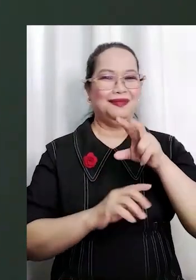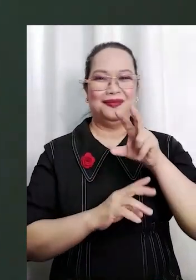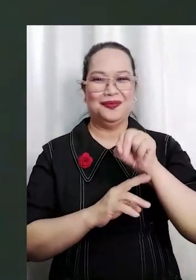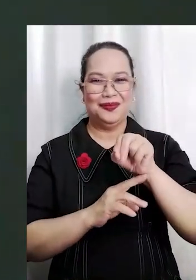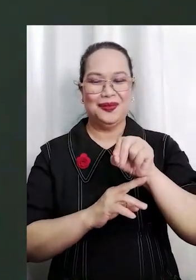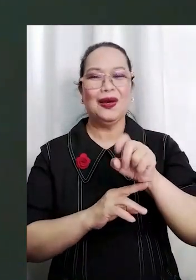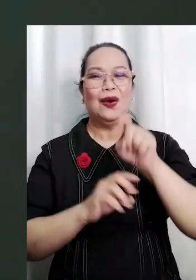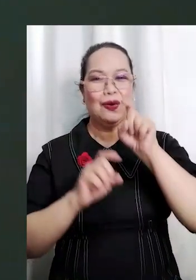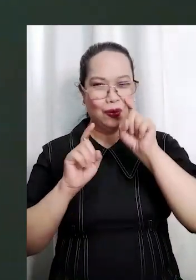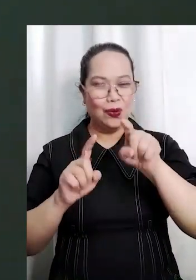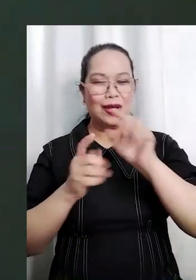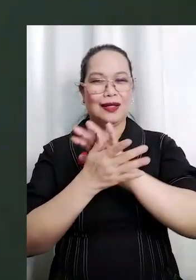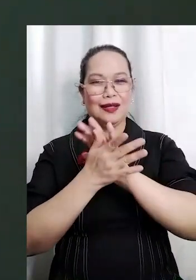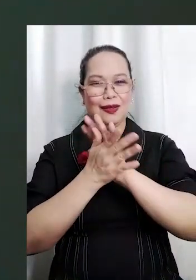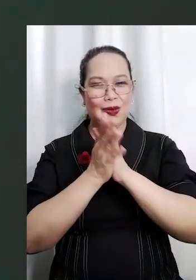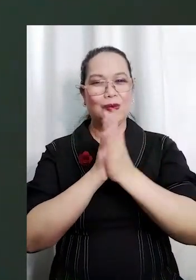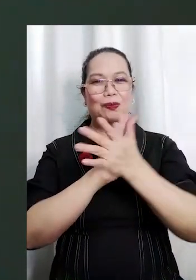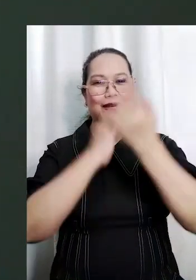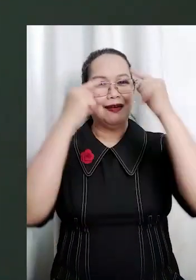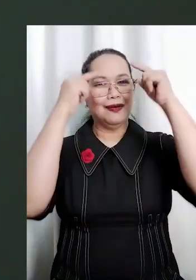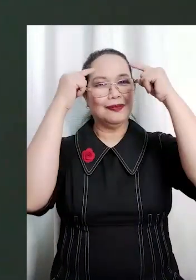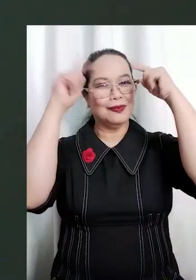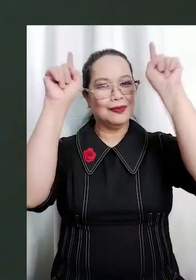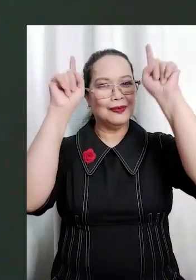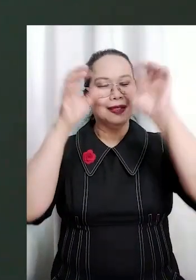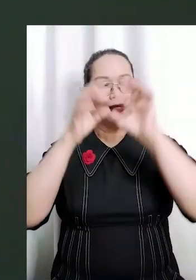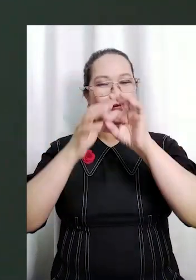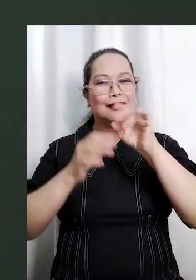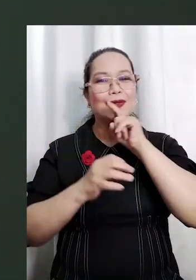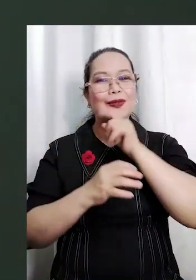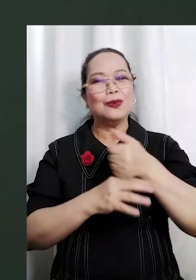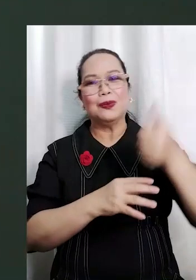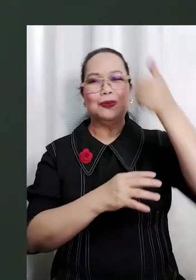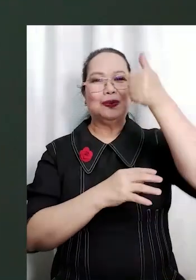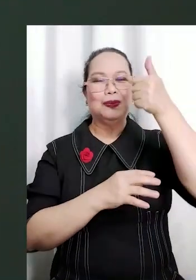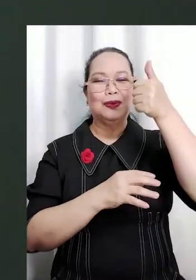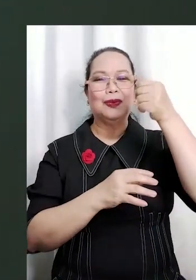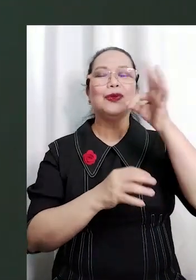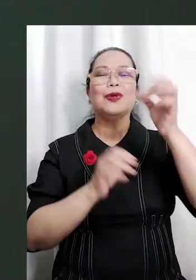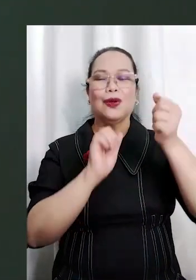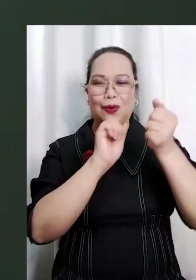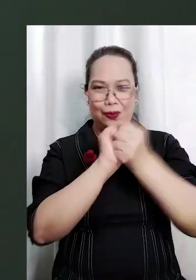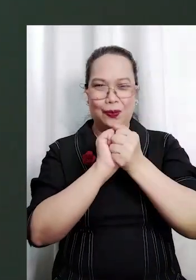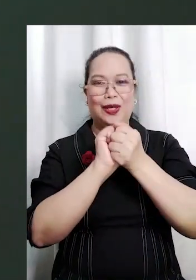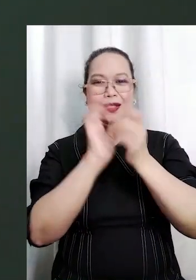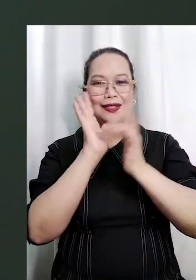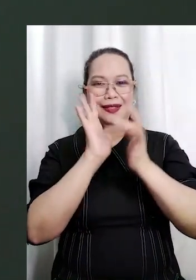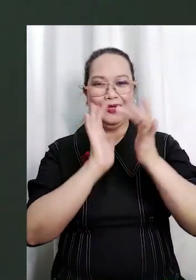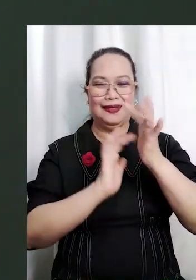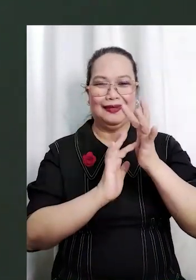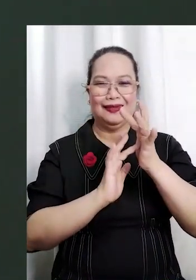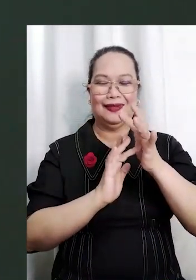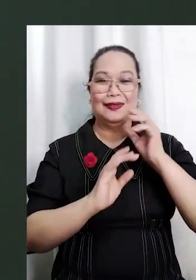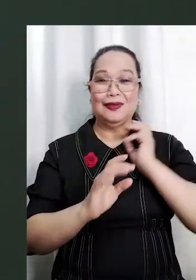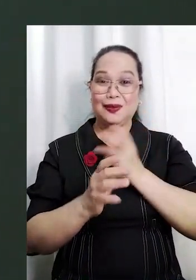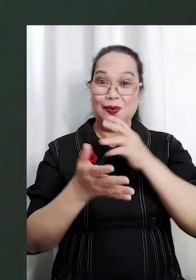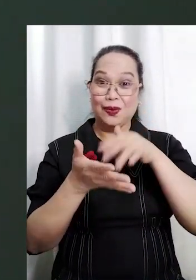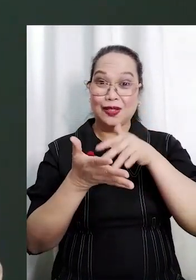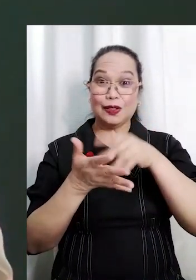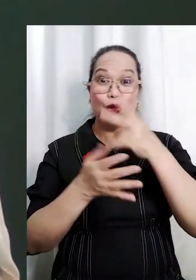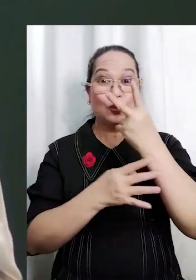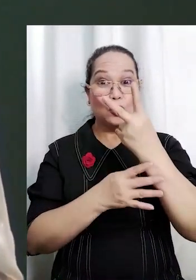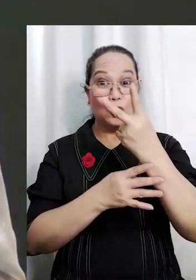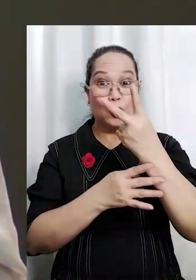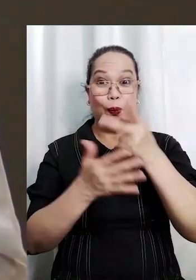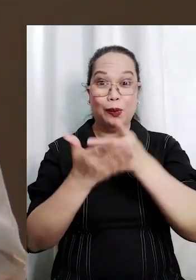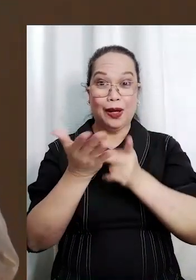But we need to become overcomers in the same league as with Jesus. So dito po sa ating pag-aral ngayon, there are